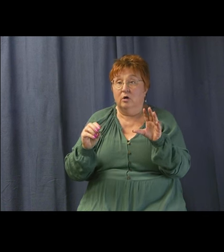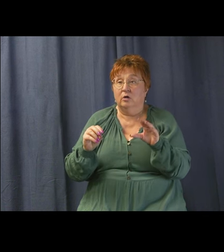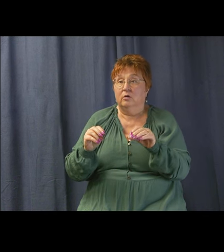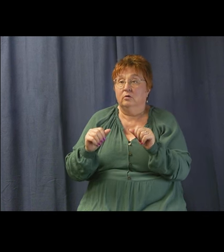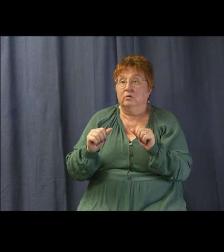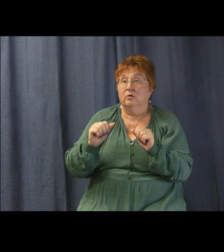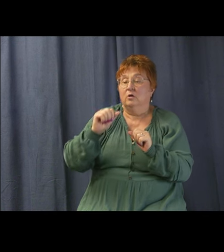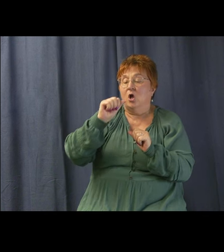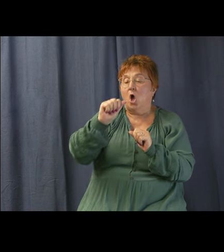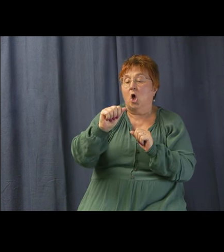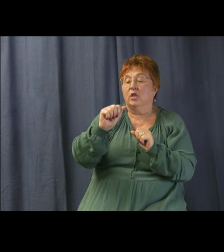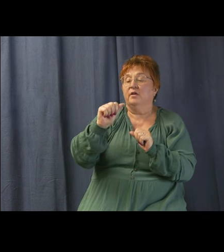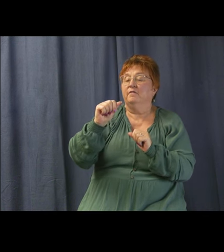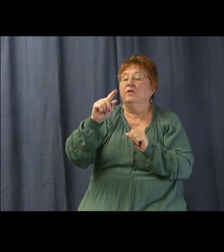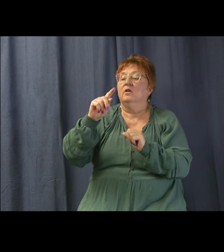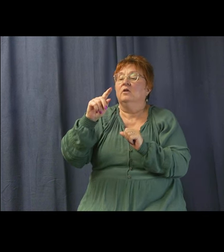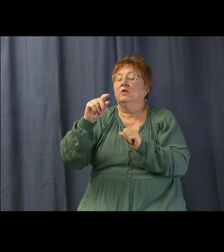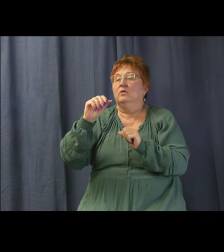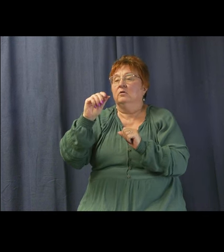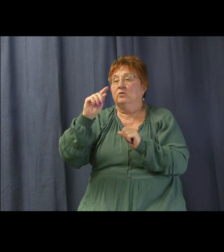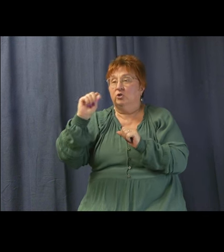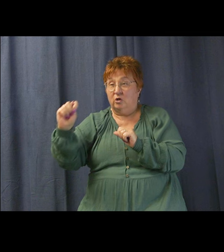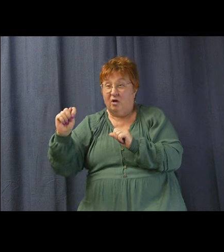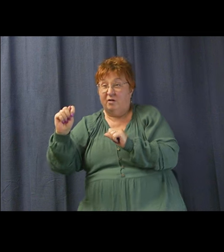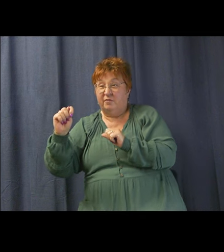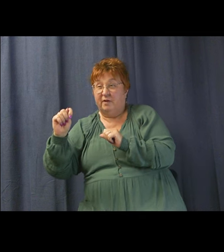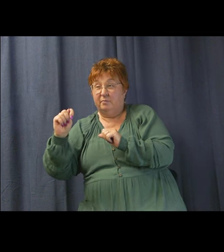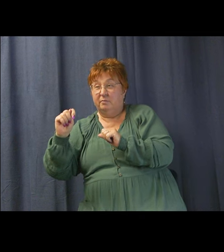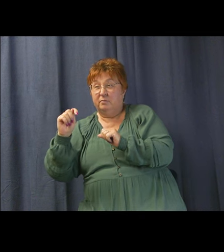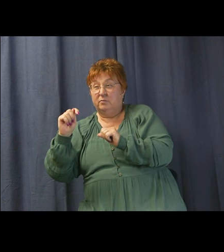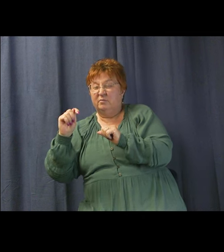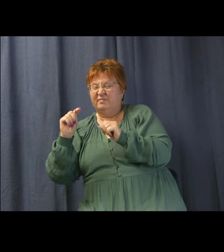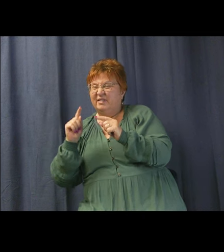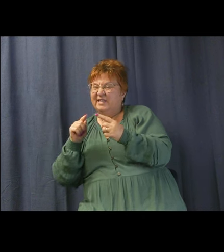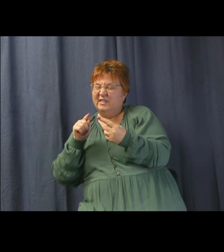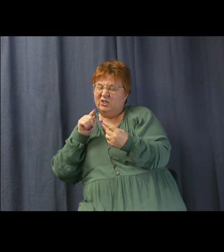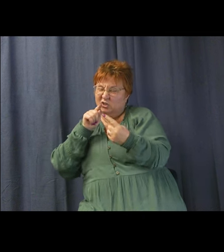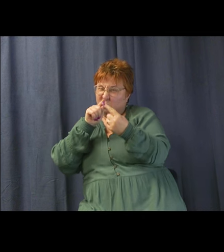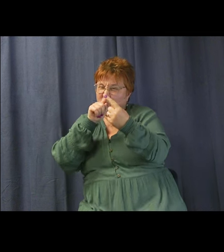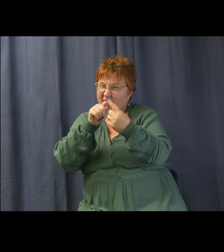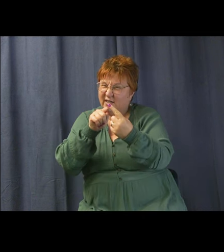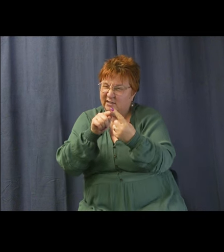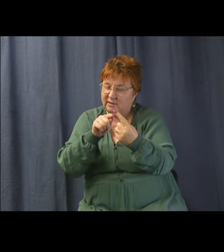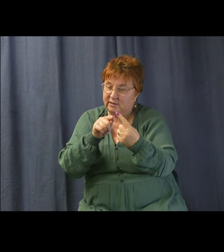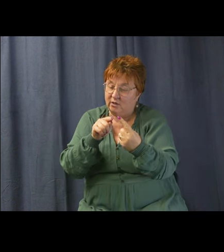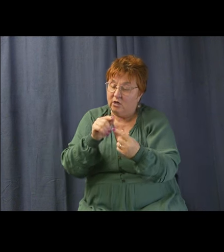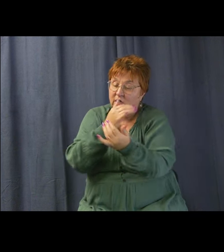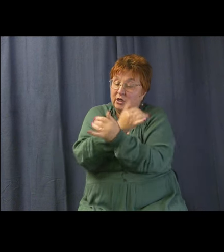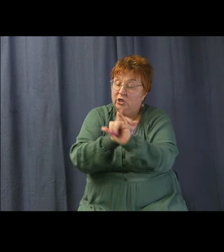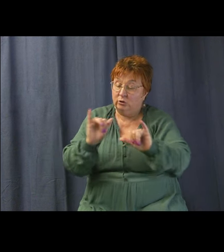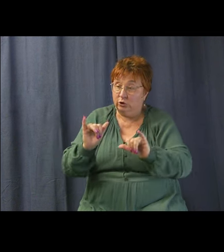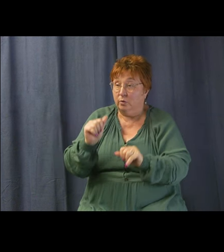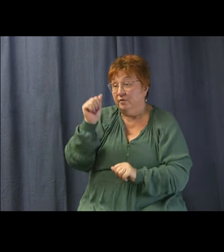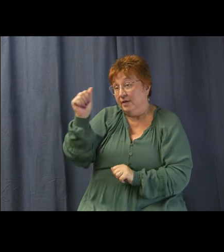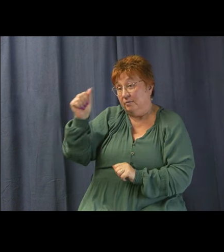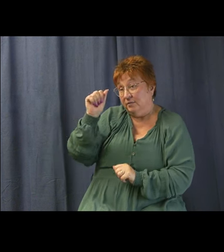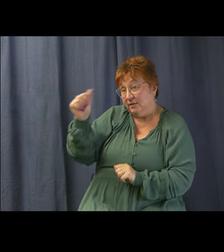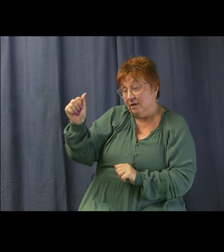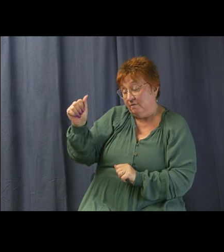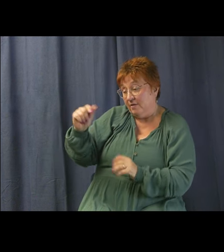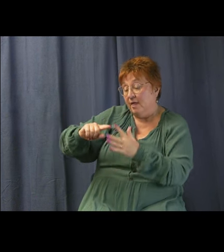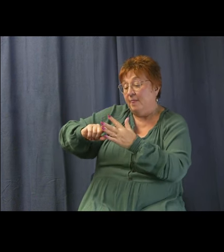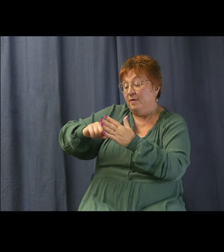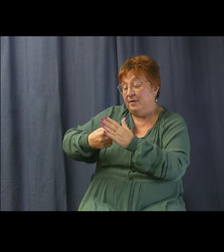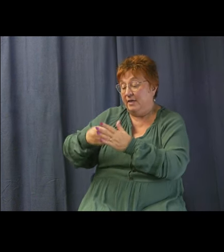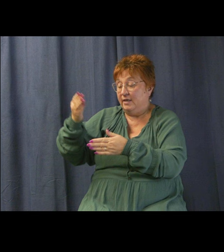tav is there, and that kind of points to the direct object. But Yeshua is the Aleph Tav. So